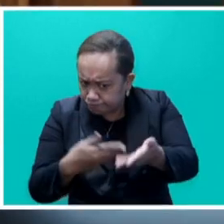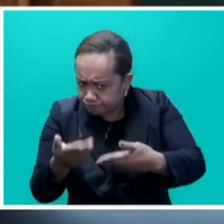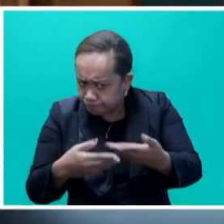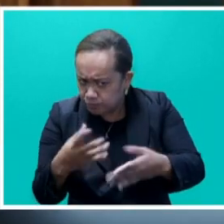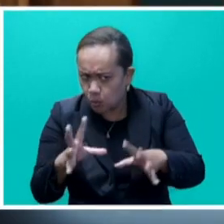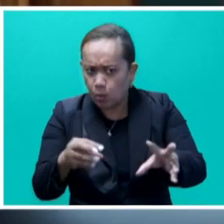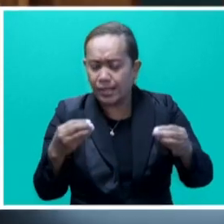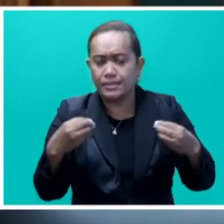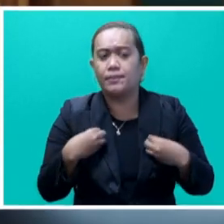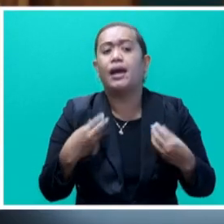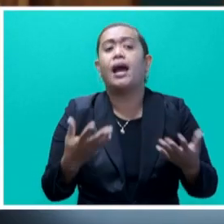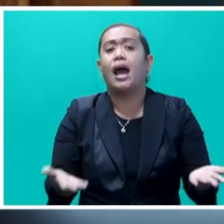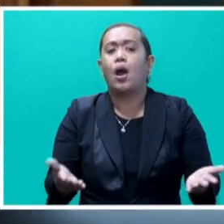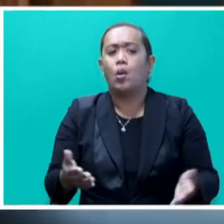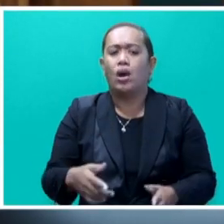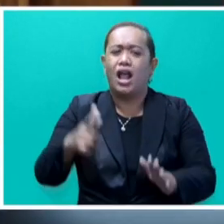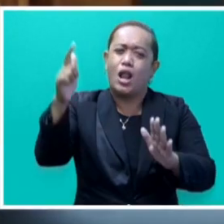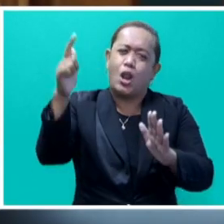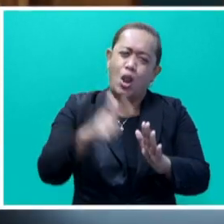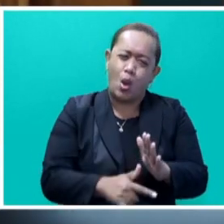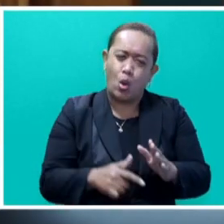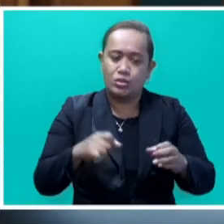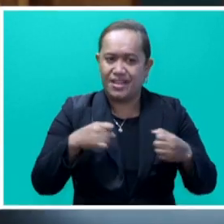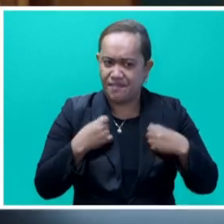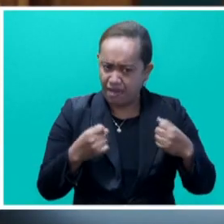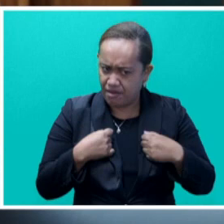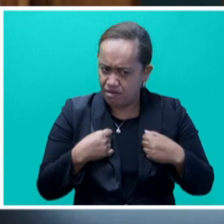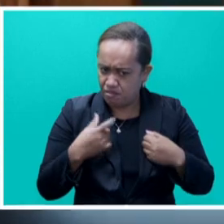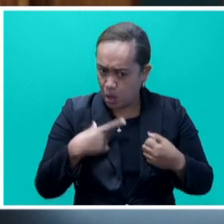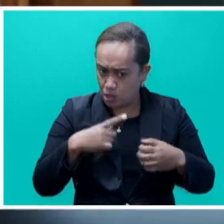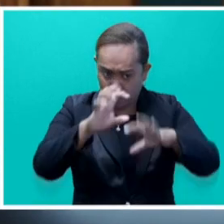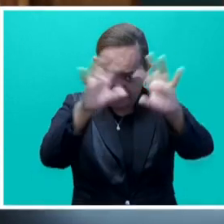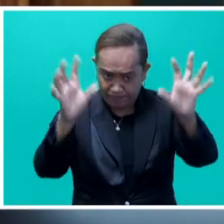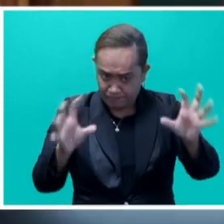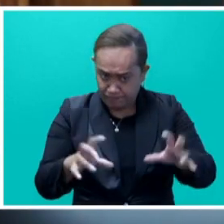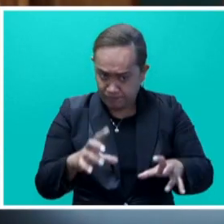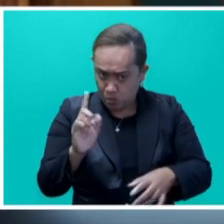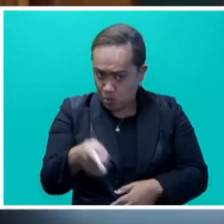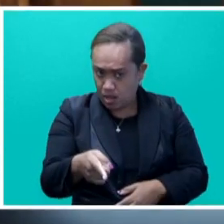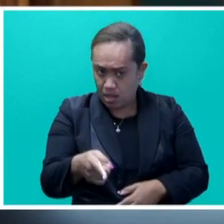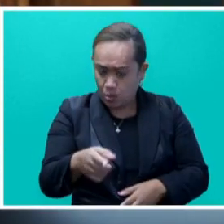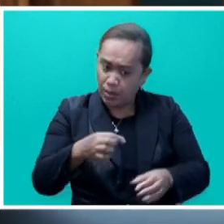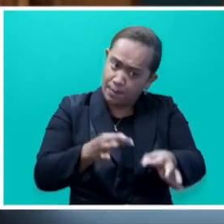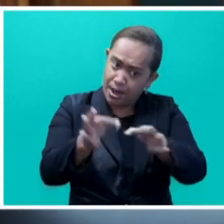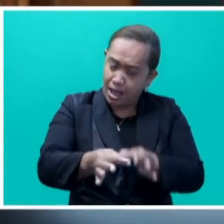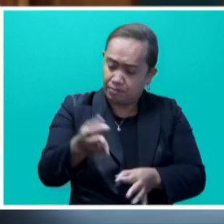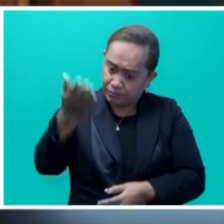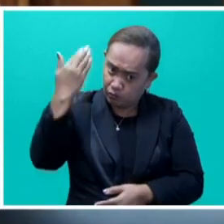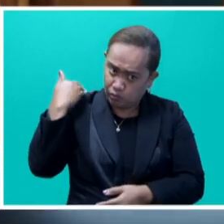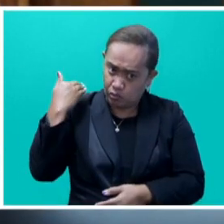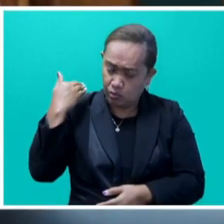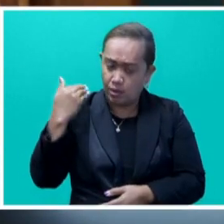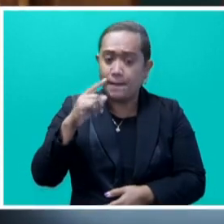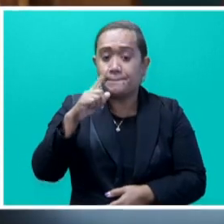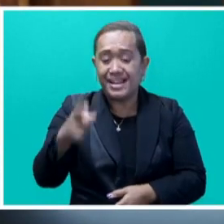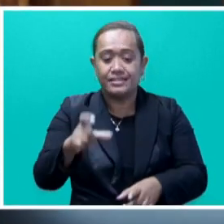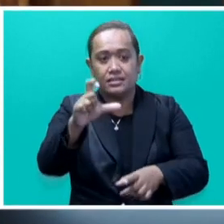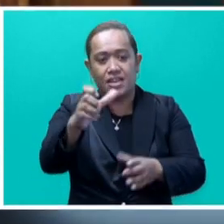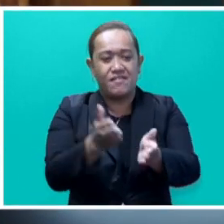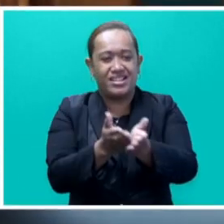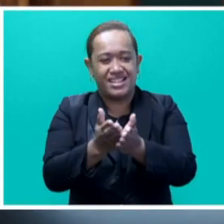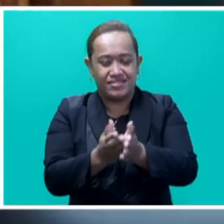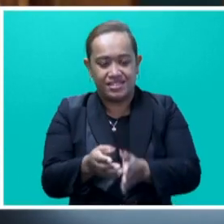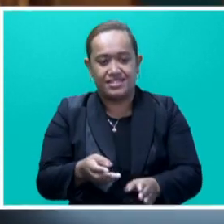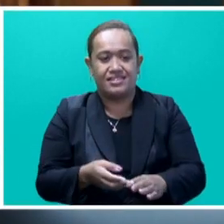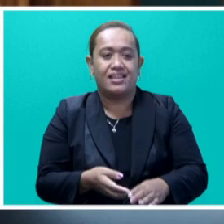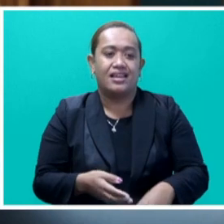the very low survival rate. That must have been some decades ago. The civil servants under this government have a totally different